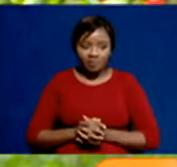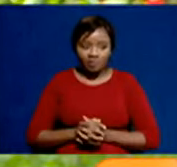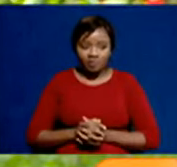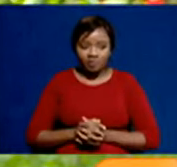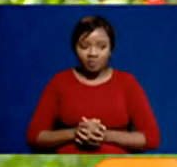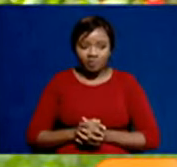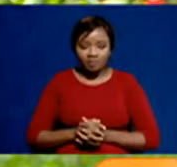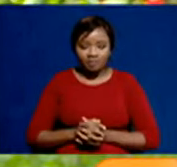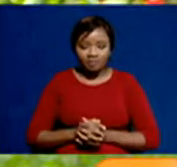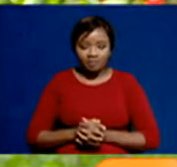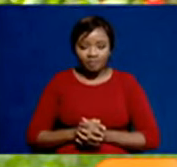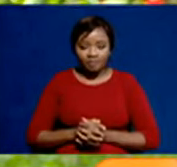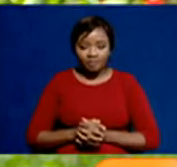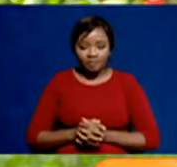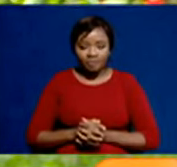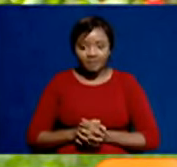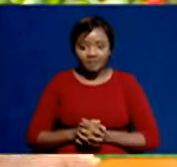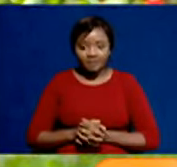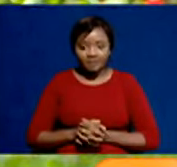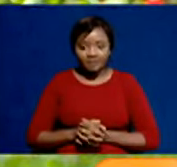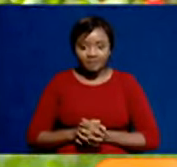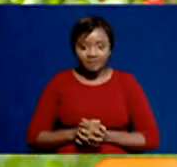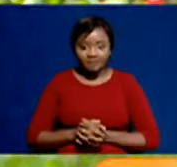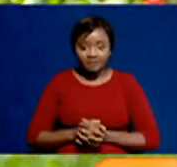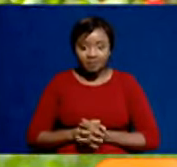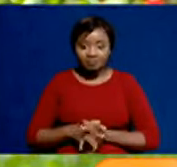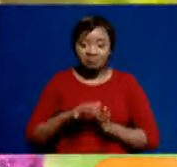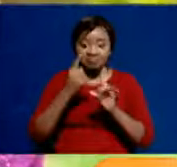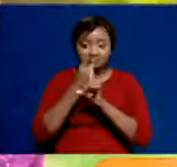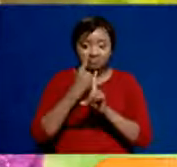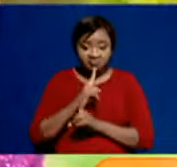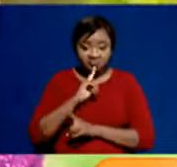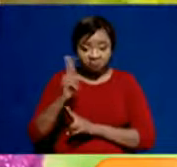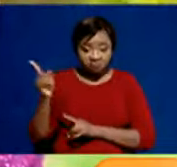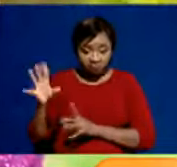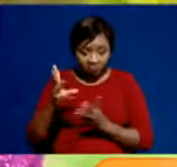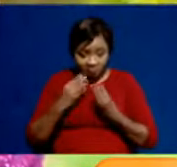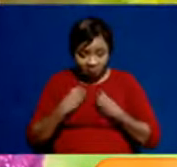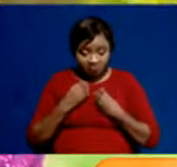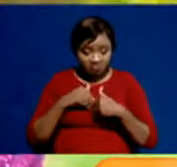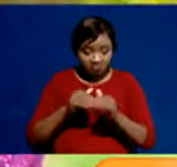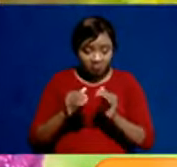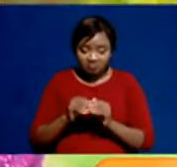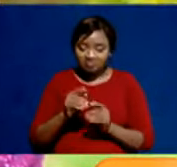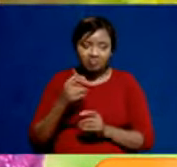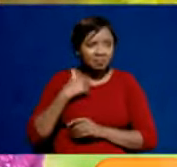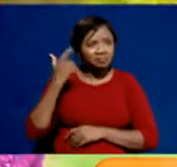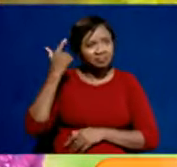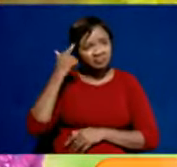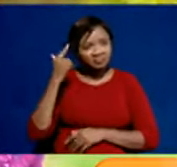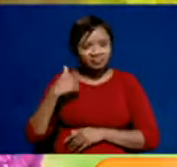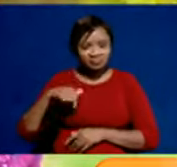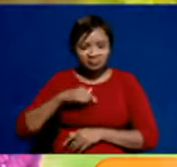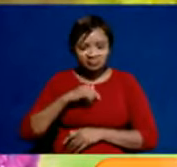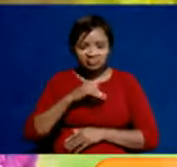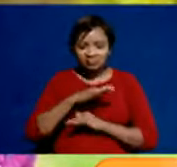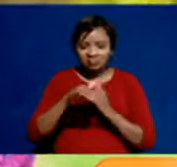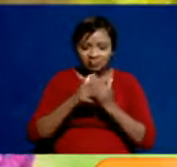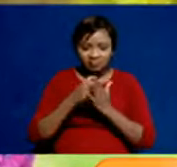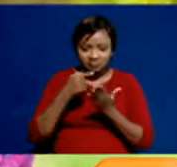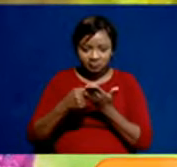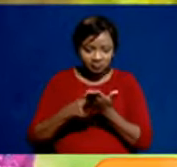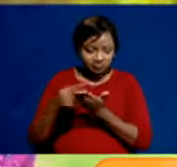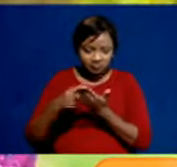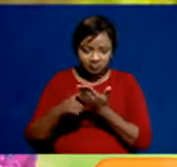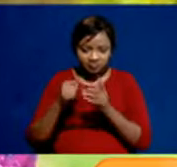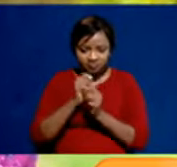Did they take instructions from the Azimio team that you also sit on? I think we all talked together, and the last meeting before the